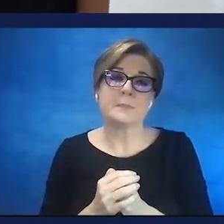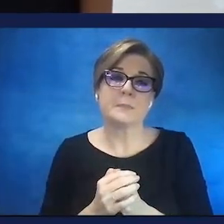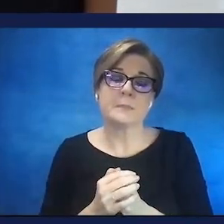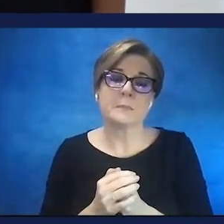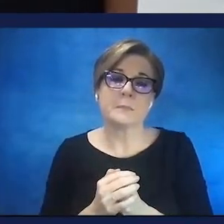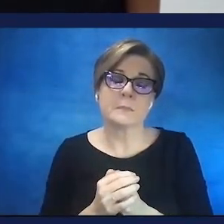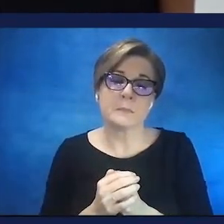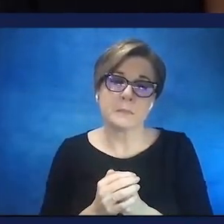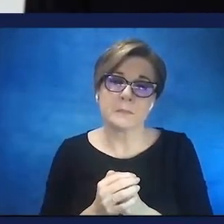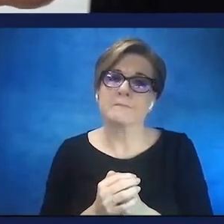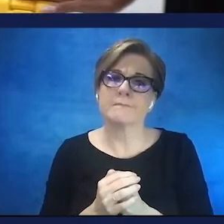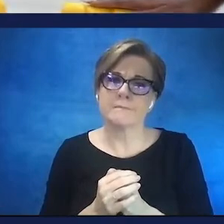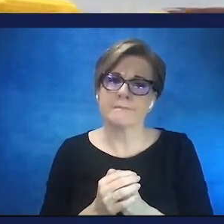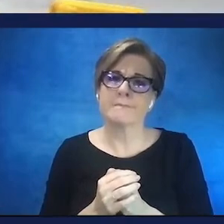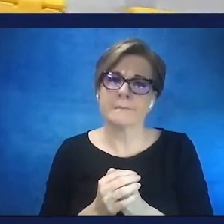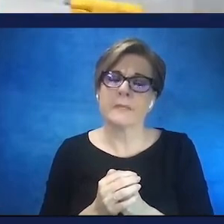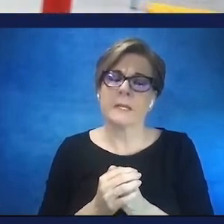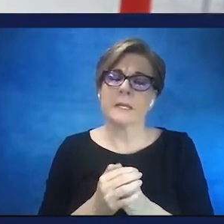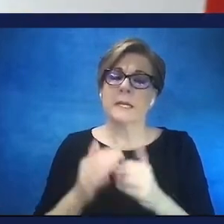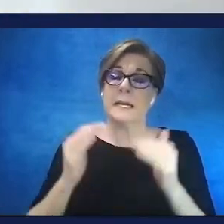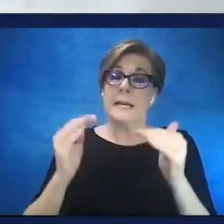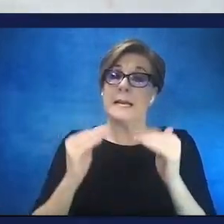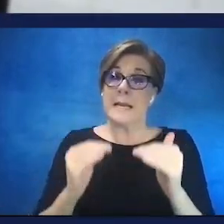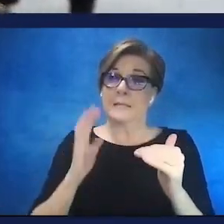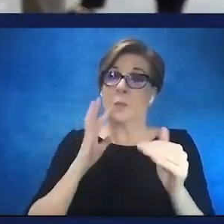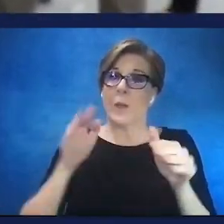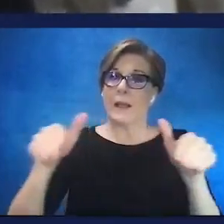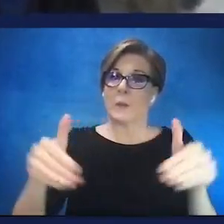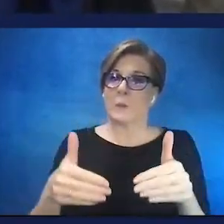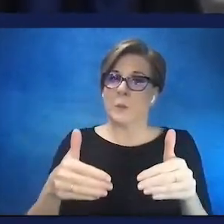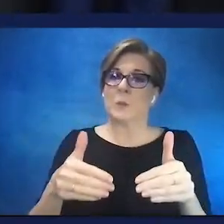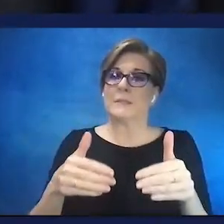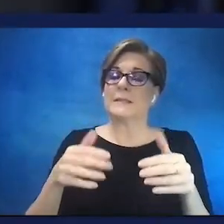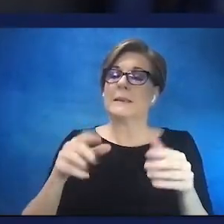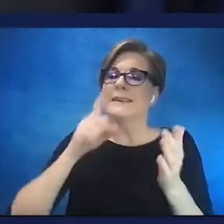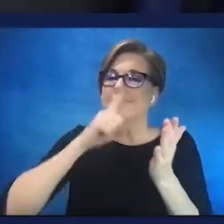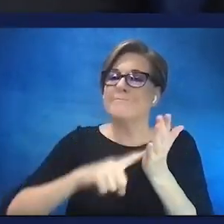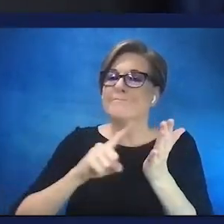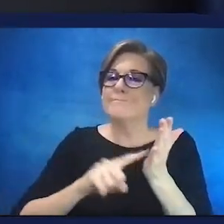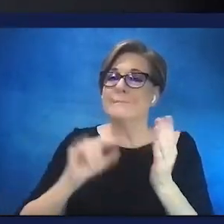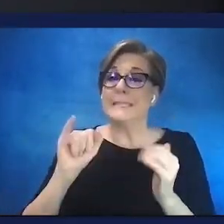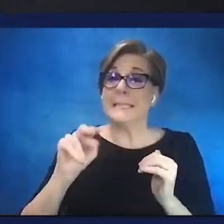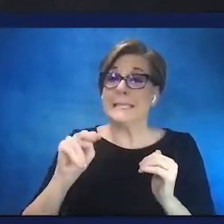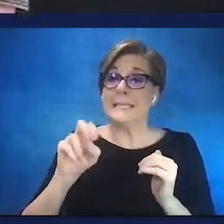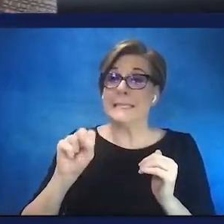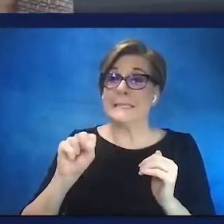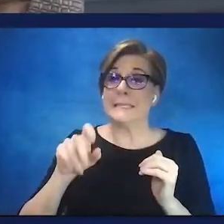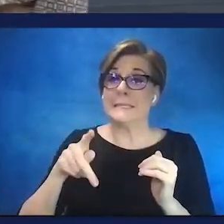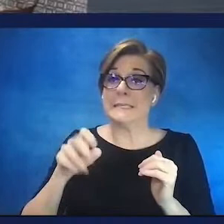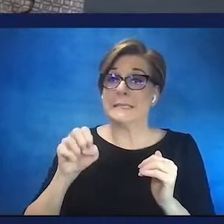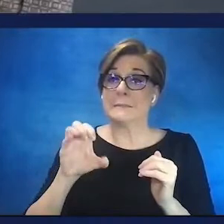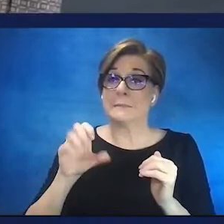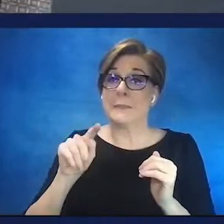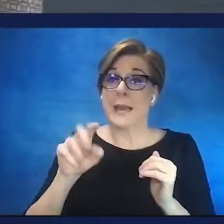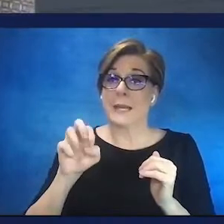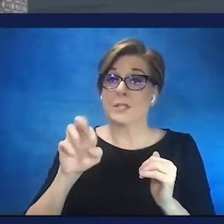The next person I'm going to show you is the inspector. The inspector is